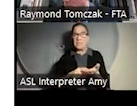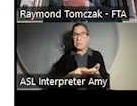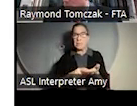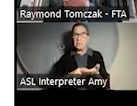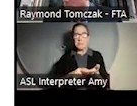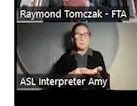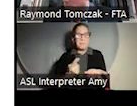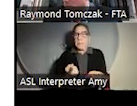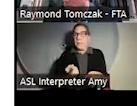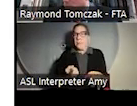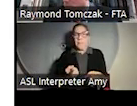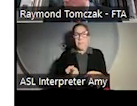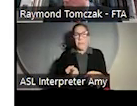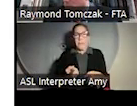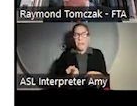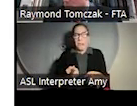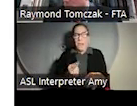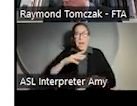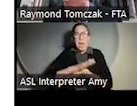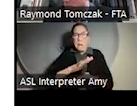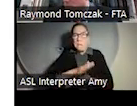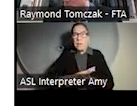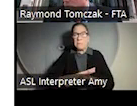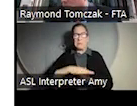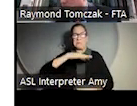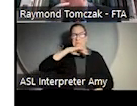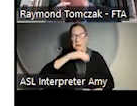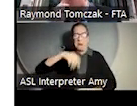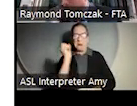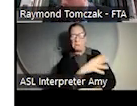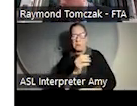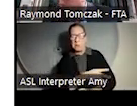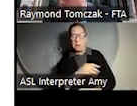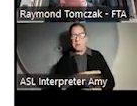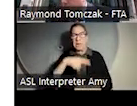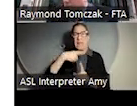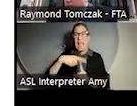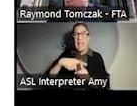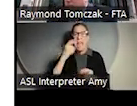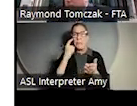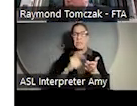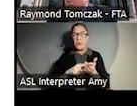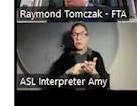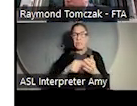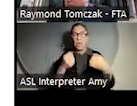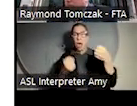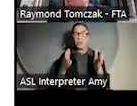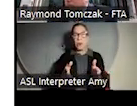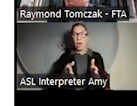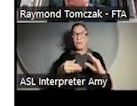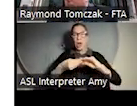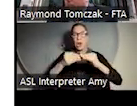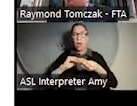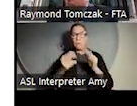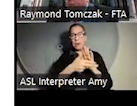up to 12 feet long, that only the bus driver has access to, and includes a driver number on every recorded ticket. The wrappers, bottles, and